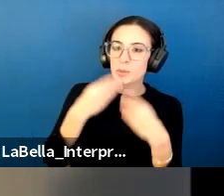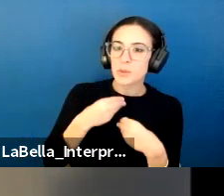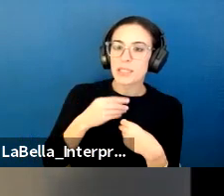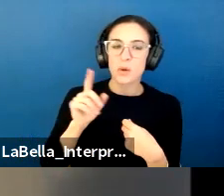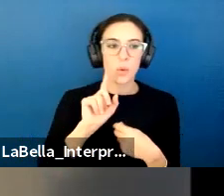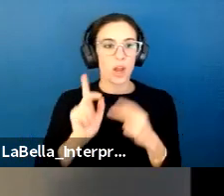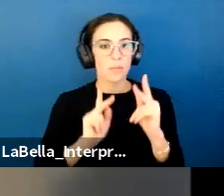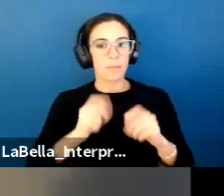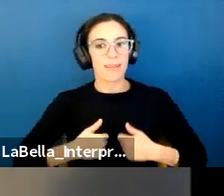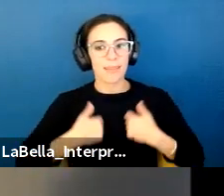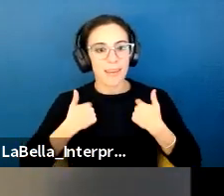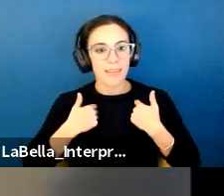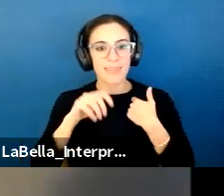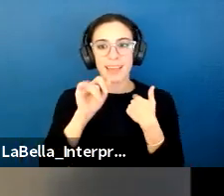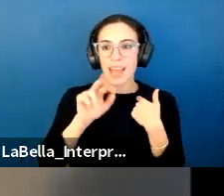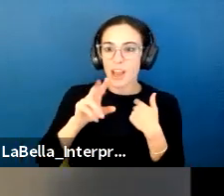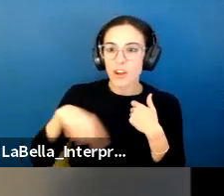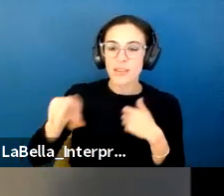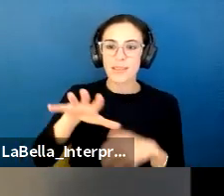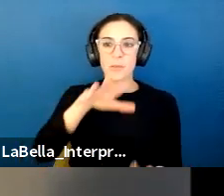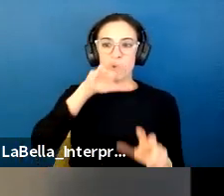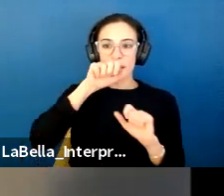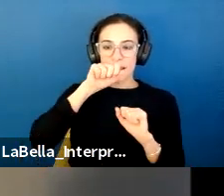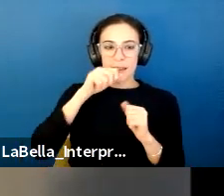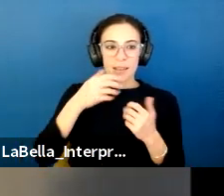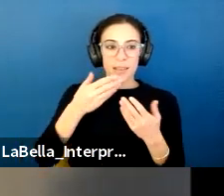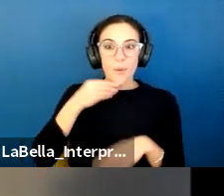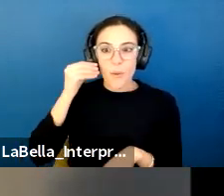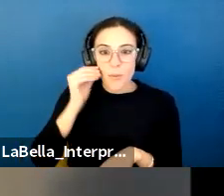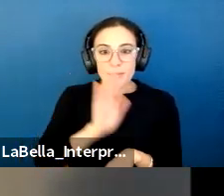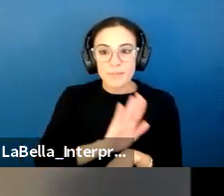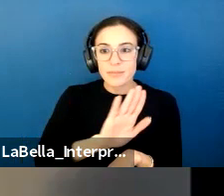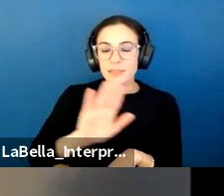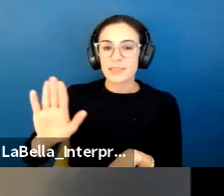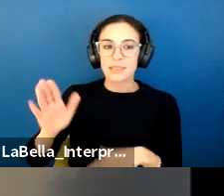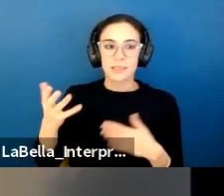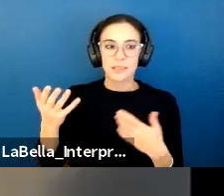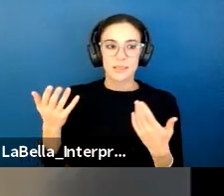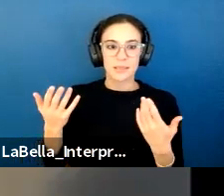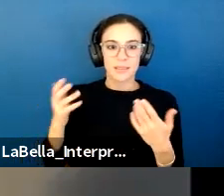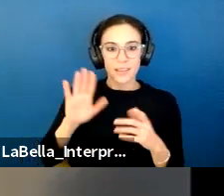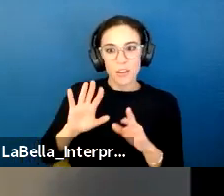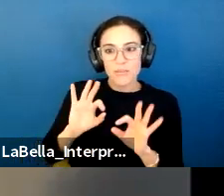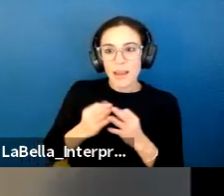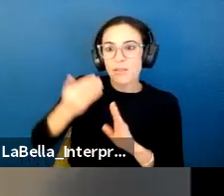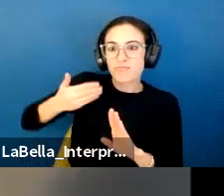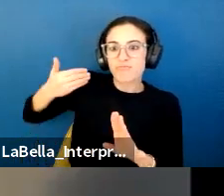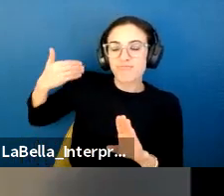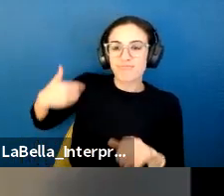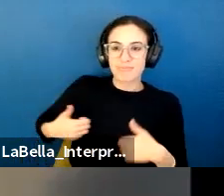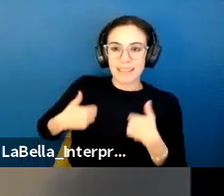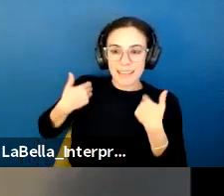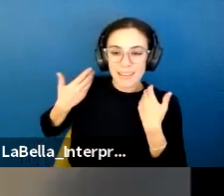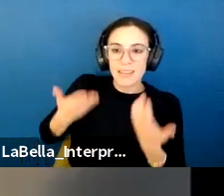live, the air that they breathe, the homes that they live in that are inhabited by ancestors and other voices,